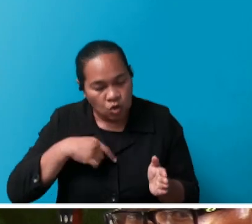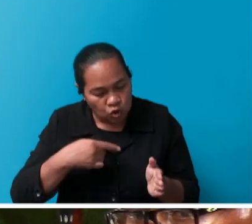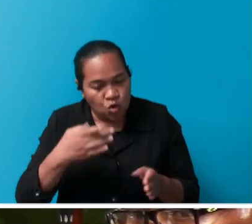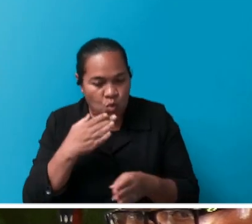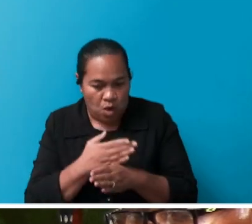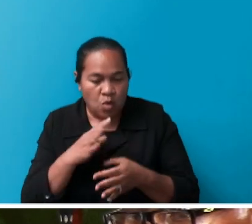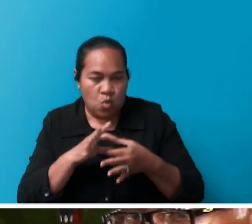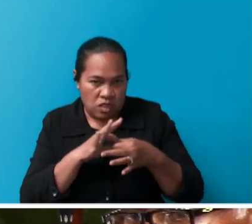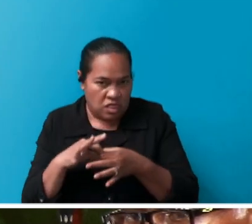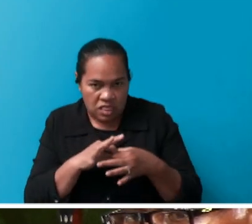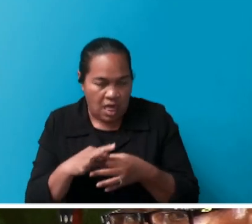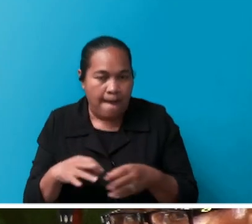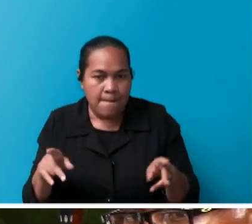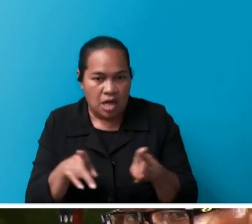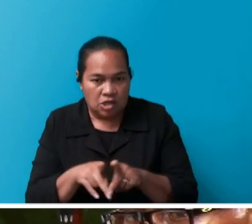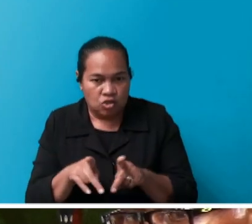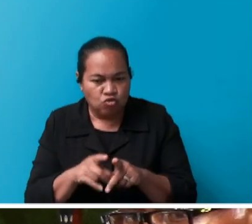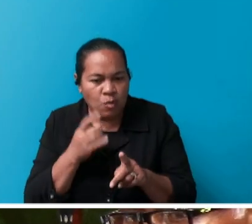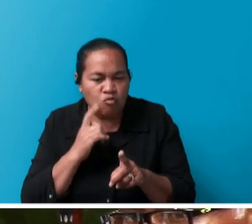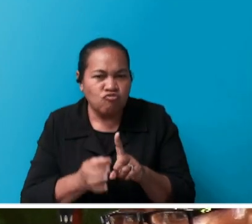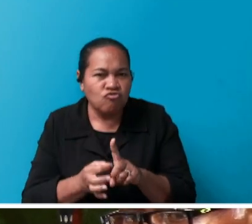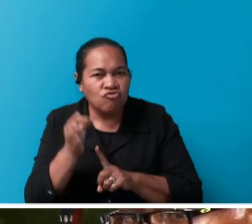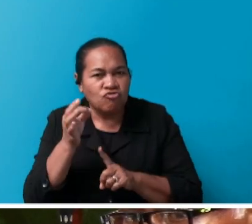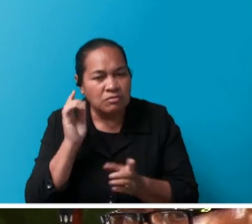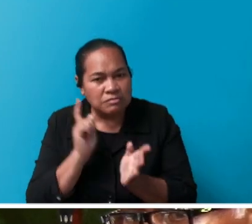to improve integration and